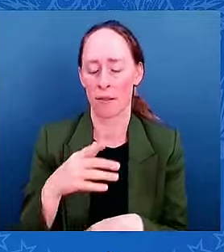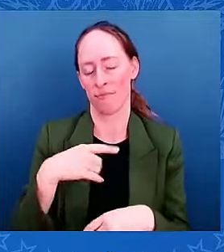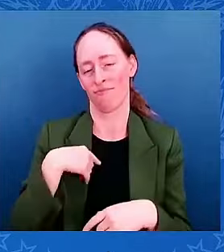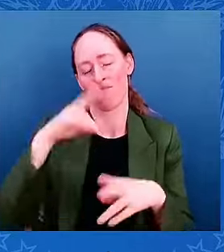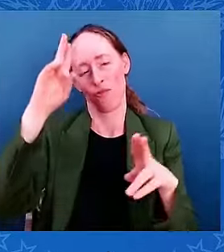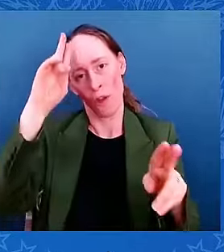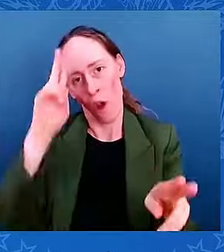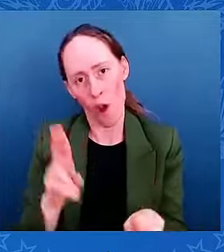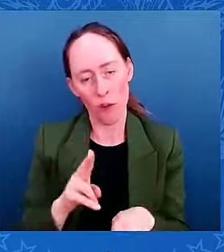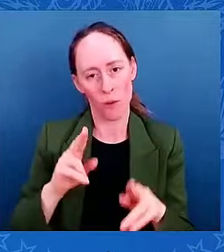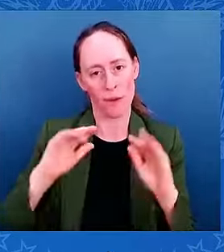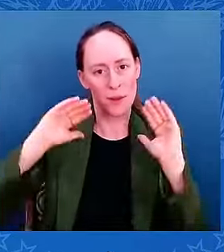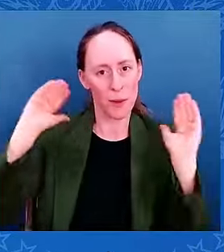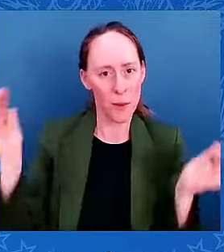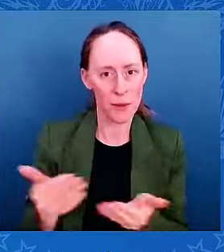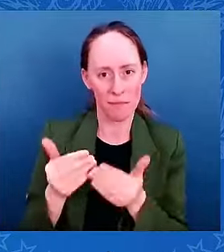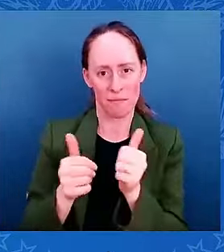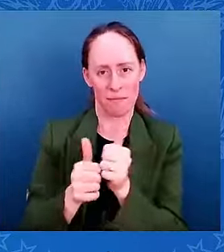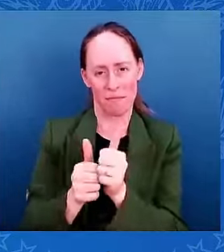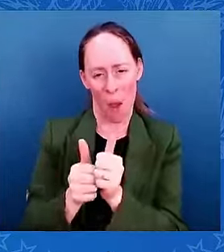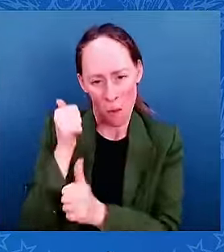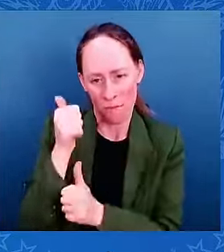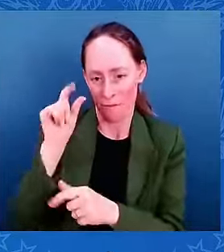history, President Joe Biden.